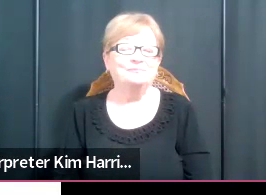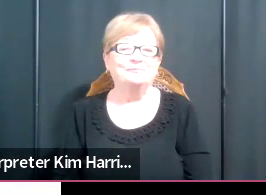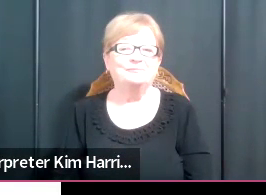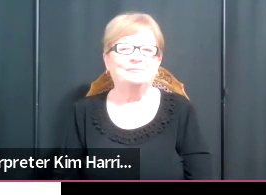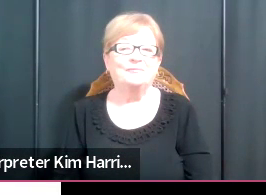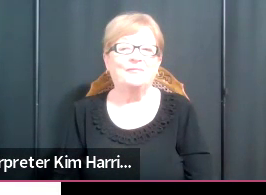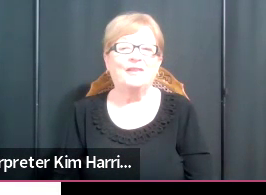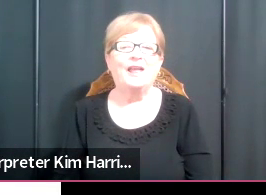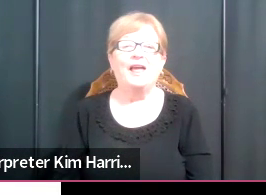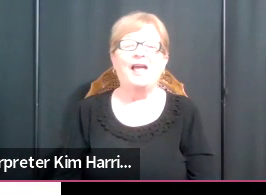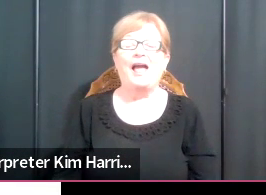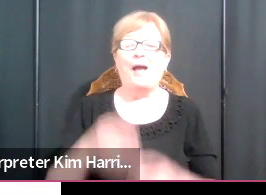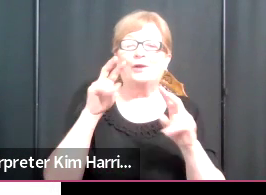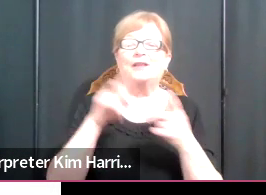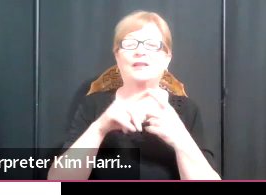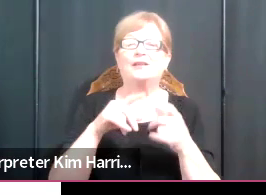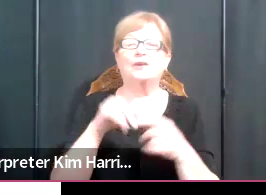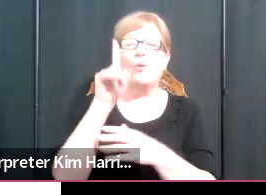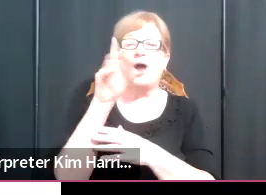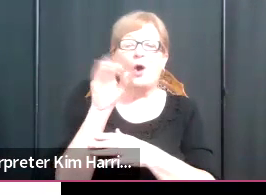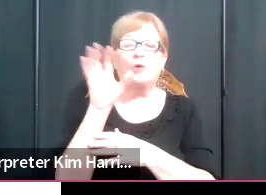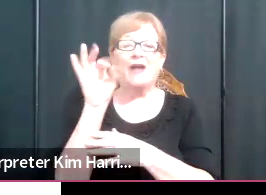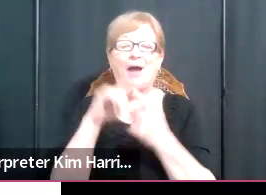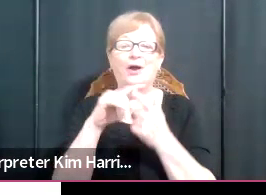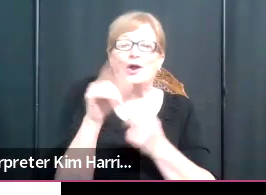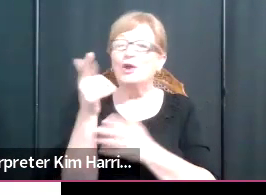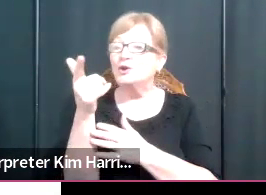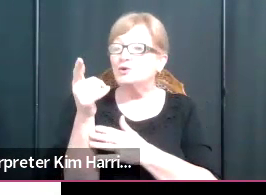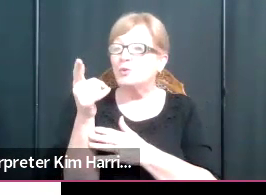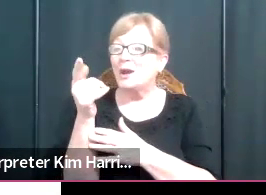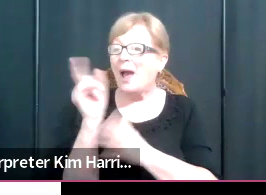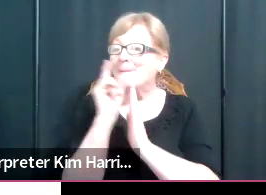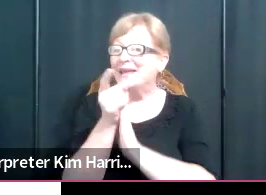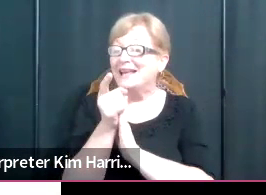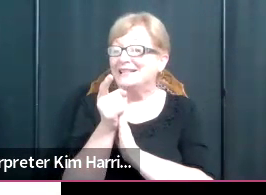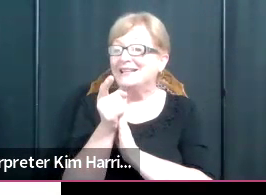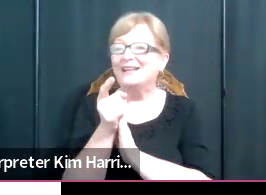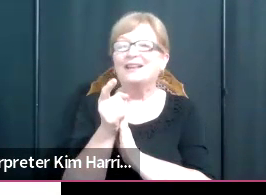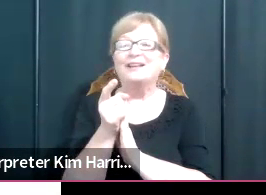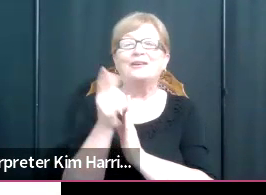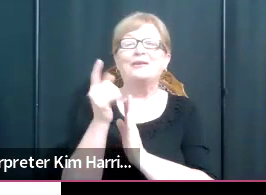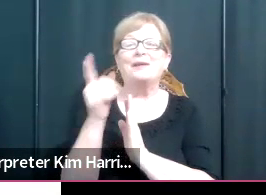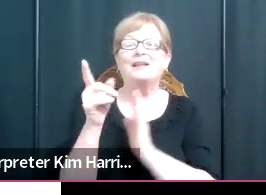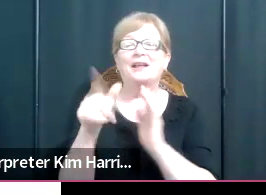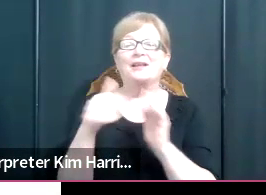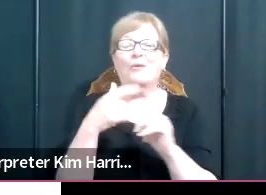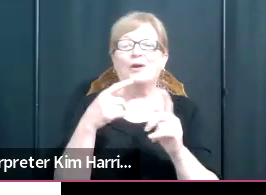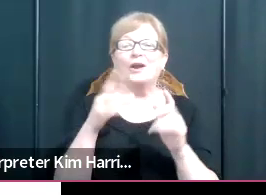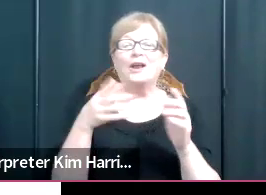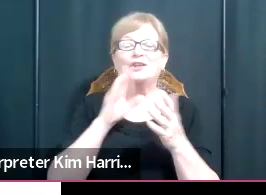I'm looking at the clock. It's 1:09. We've got about 21 minutes left, promise to you. And now we're talking about learning and